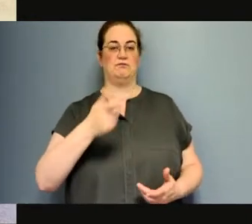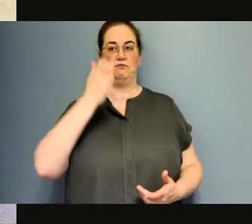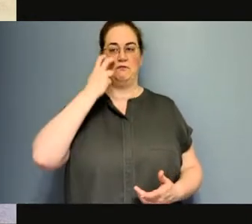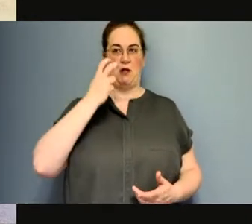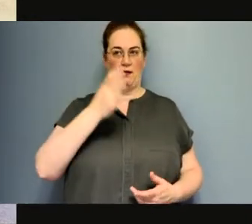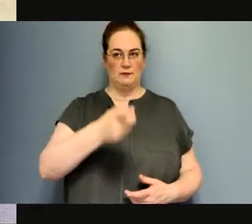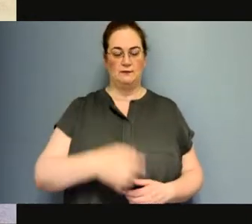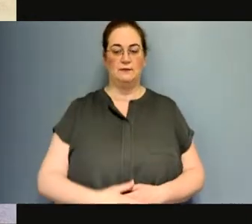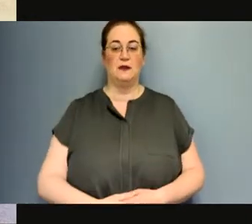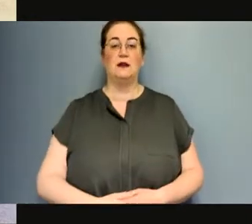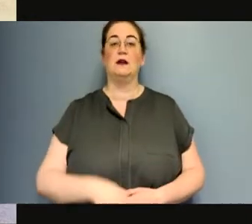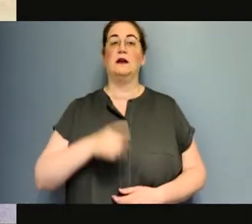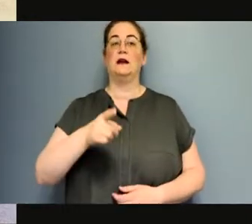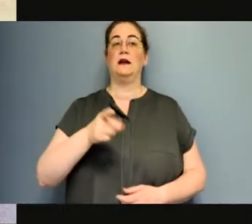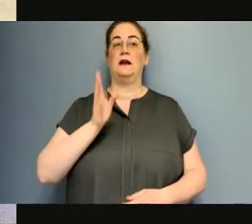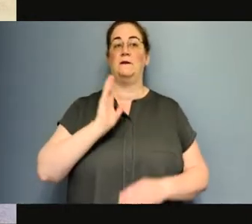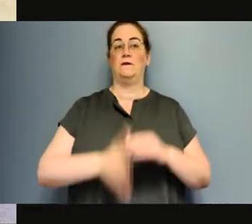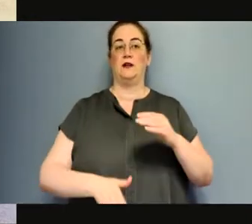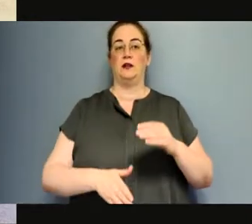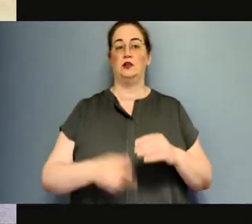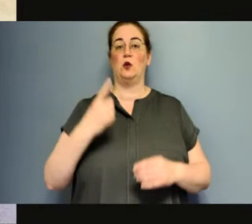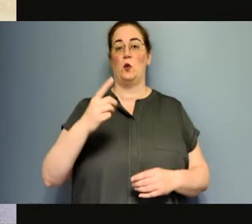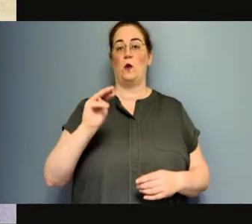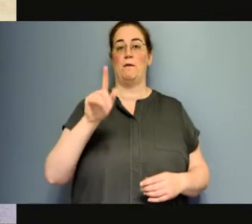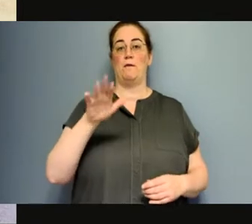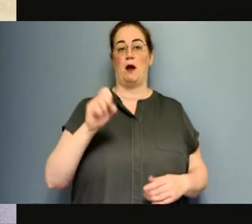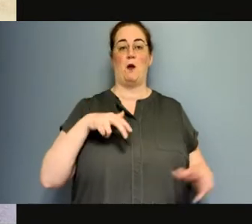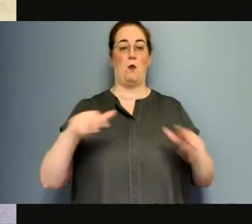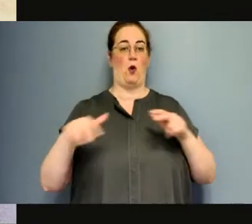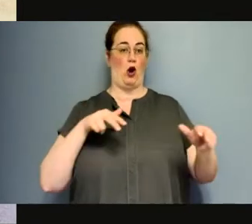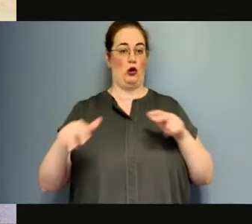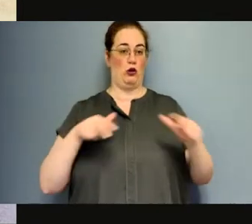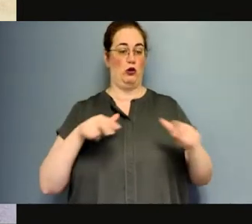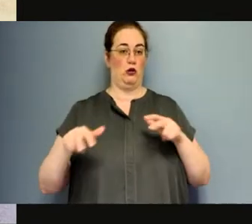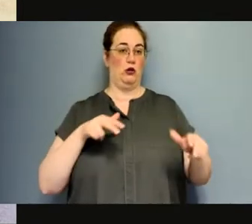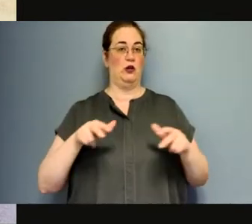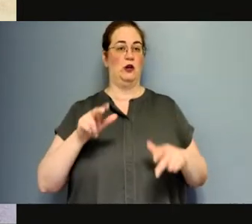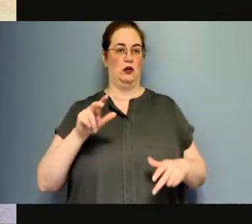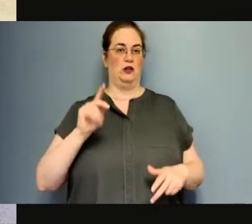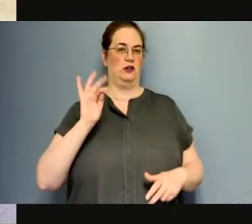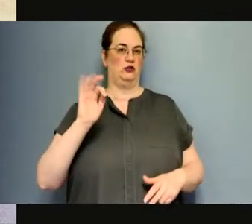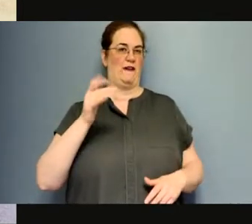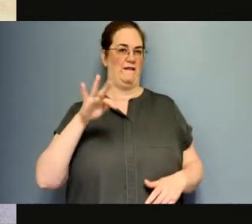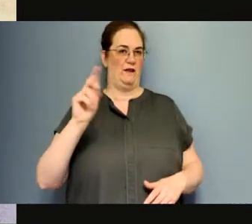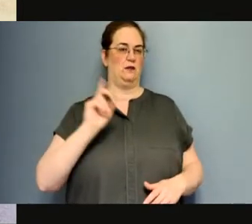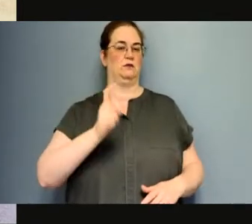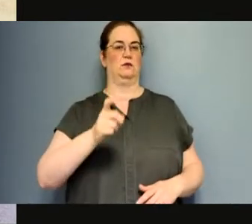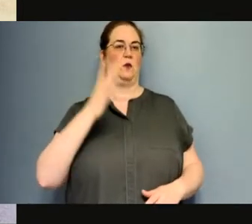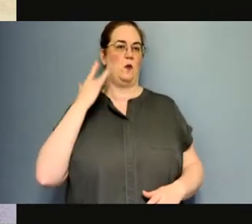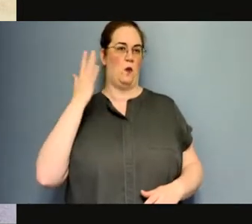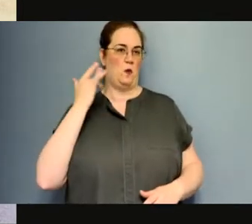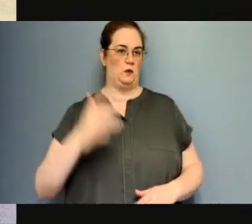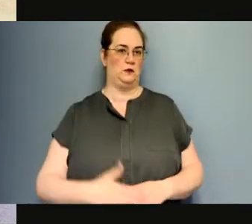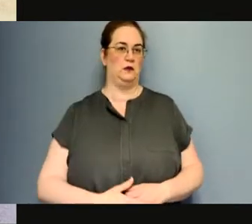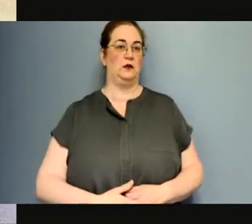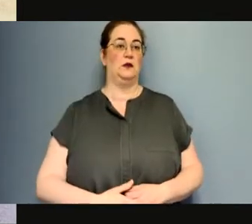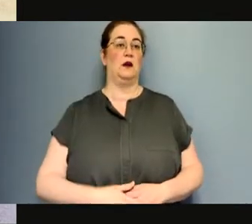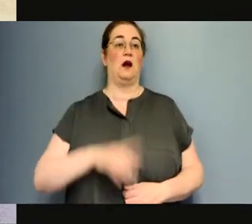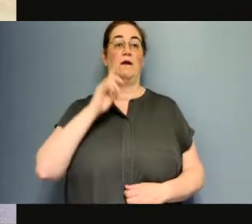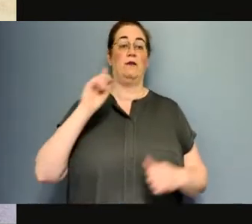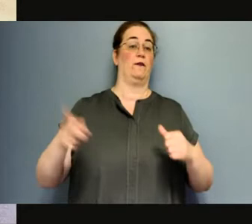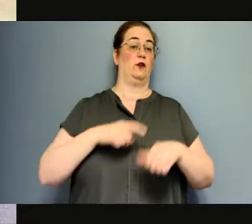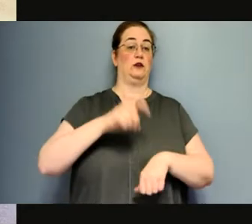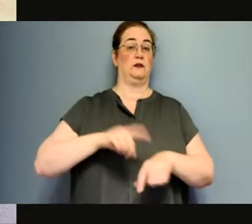blind. He completed the 1 mile walk at track and field, was awarded the gold medal, and for the first